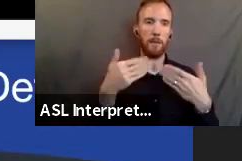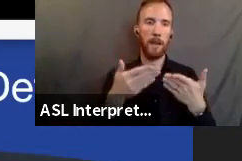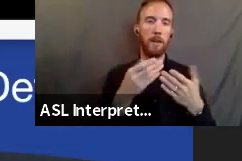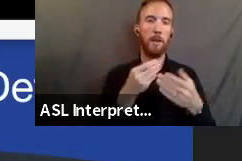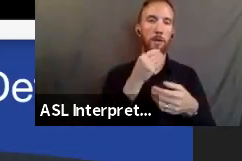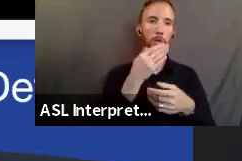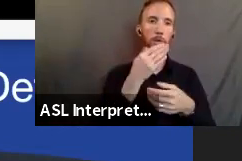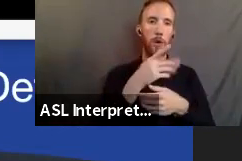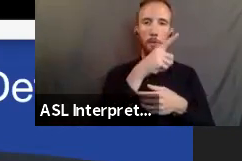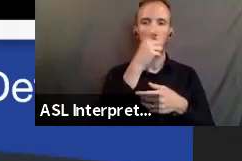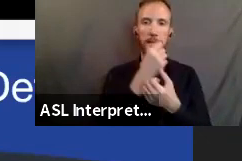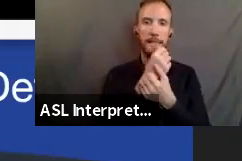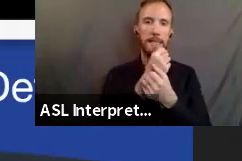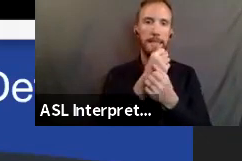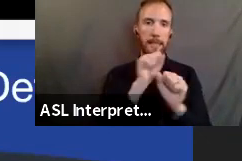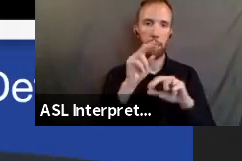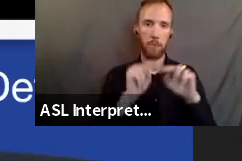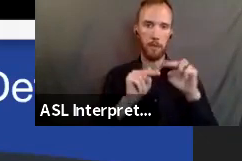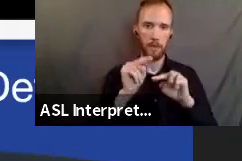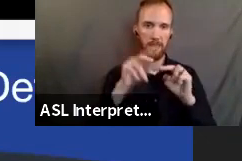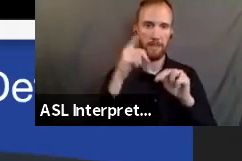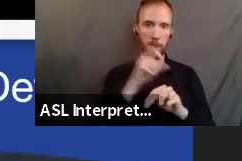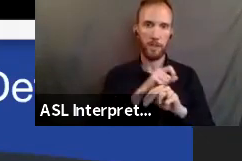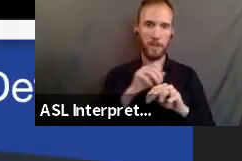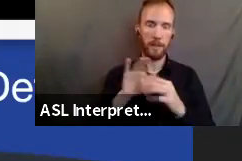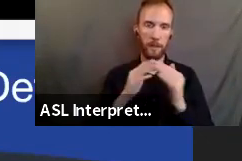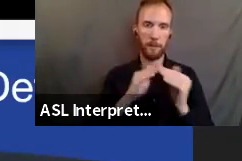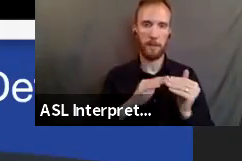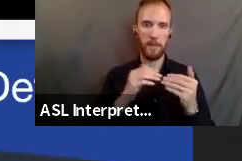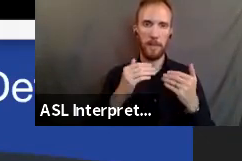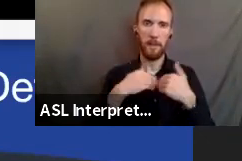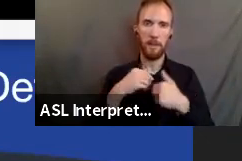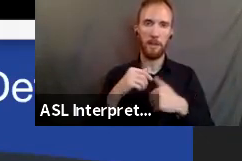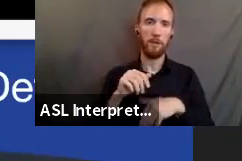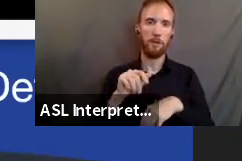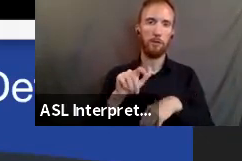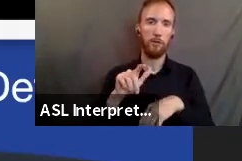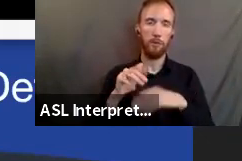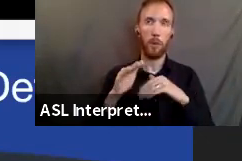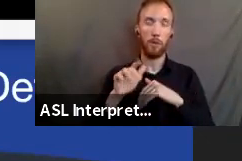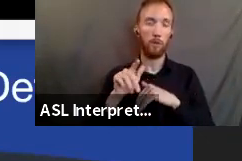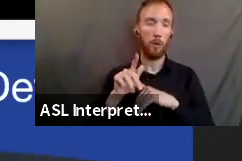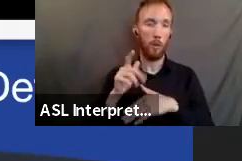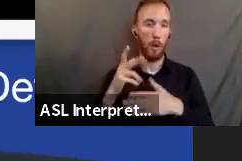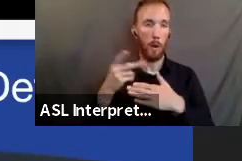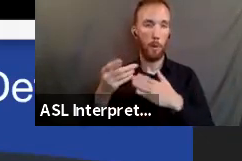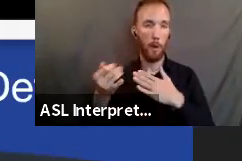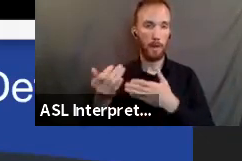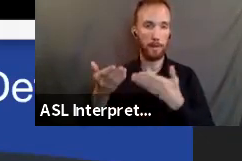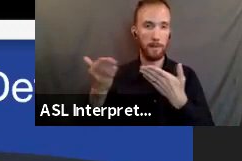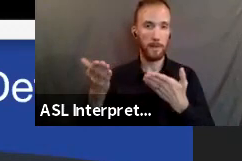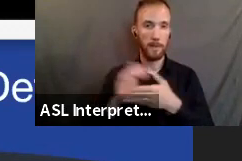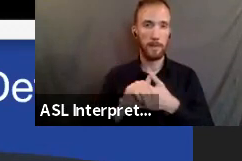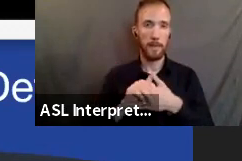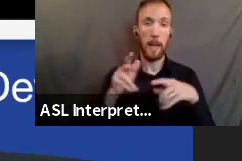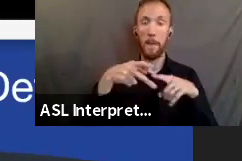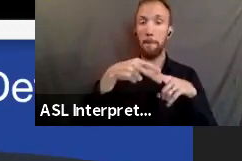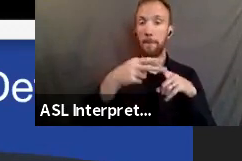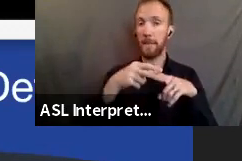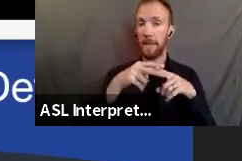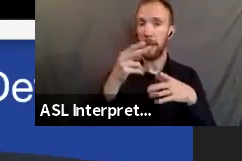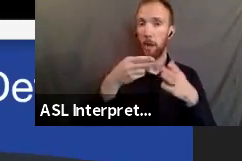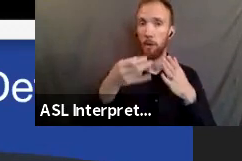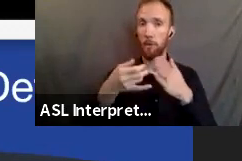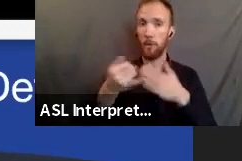community there are over 20 projects proposed in this category in this year's budget the mechanical projects focus on core mechanical